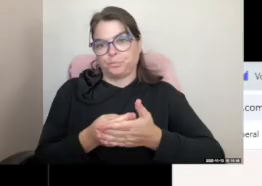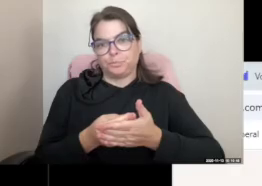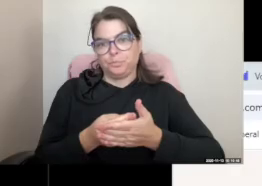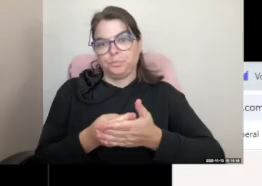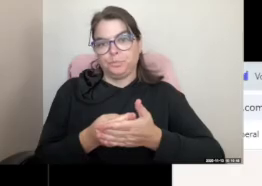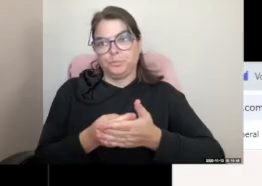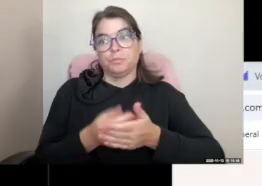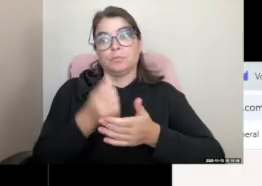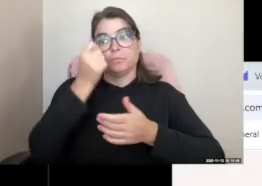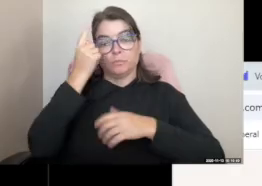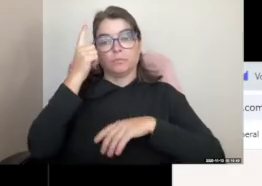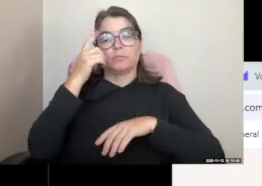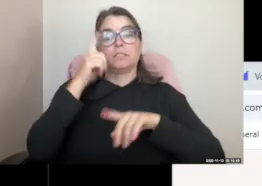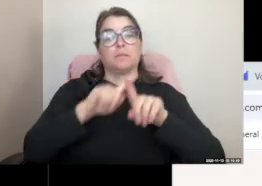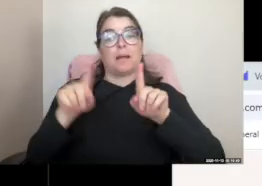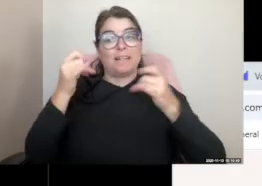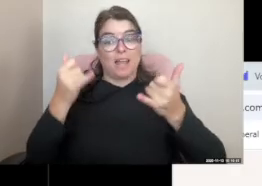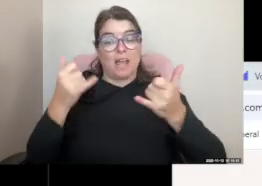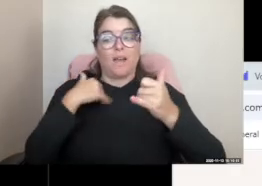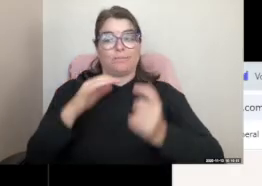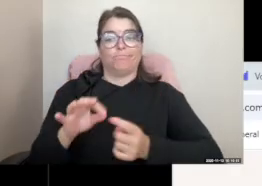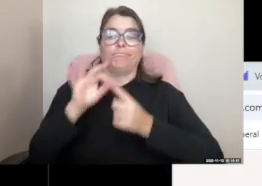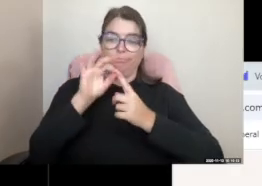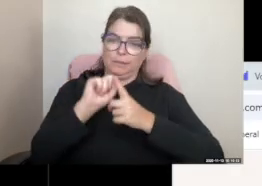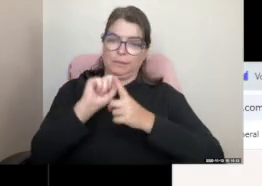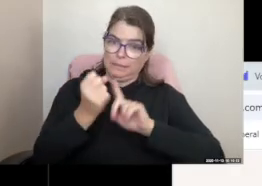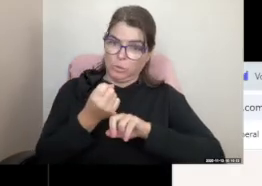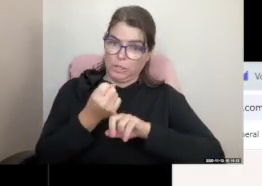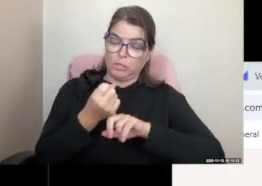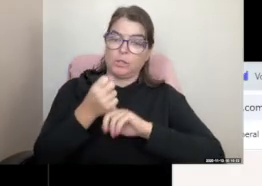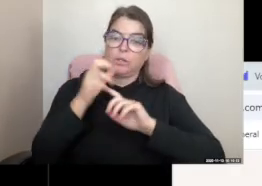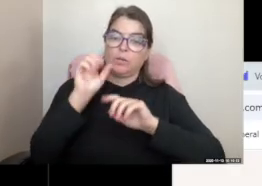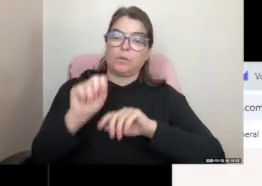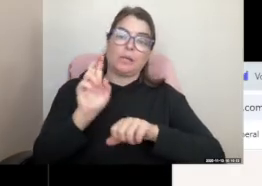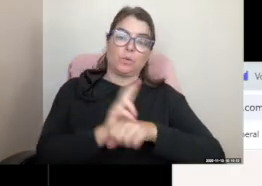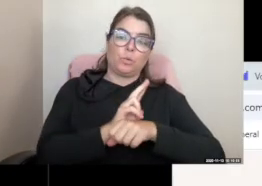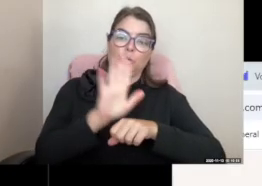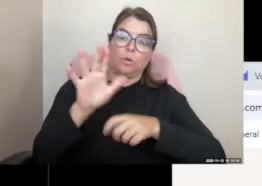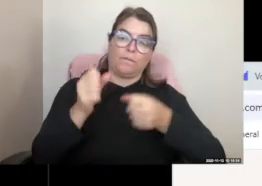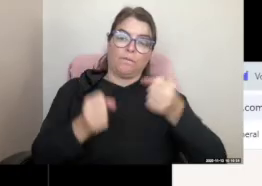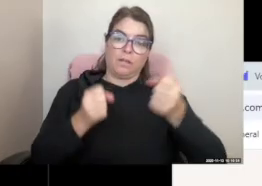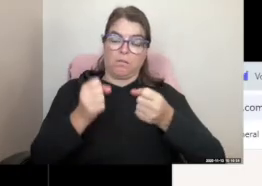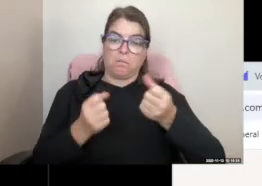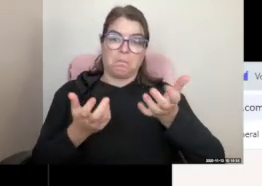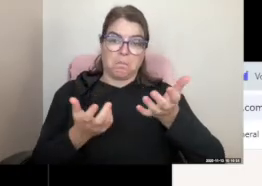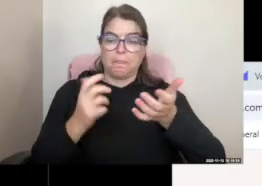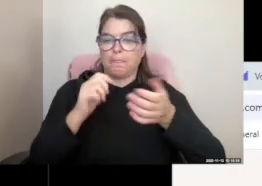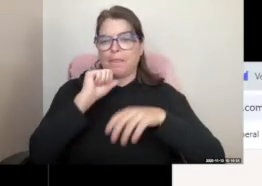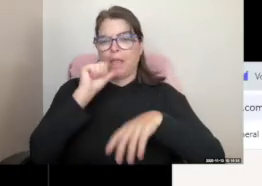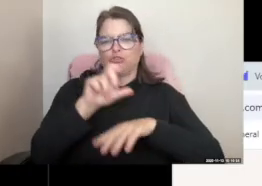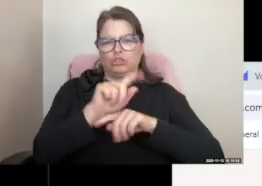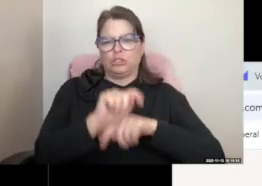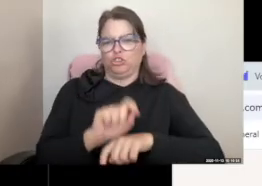back to TCO for an end fleet end customer, when you have your vehicle parked, whether again it's a farm tractor